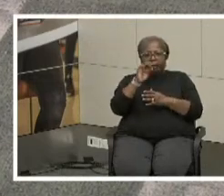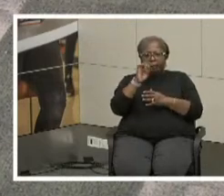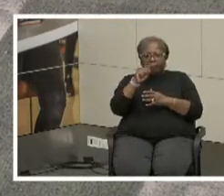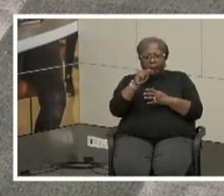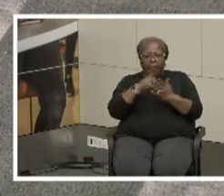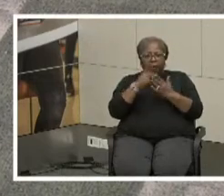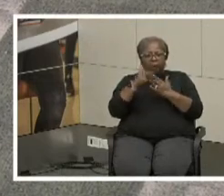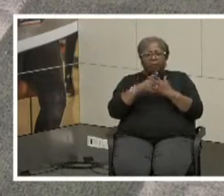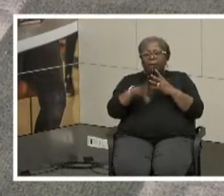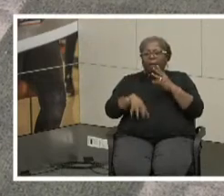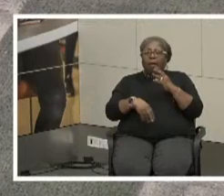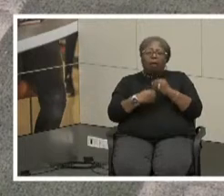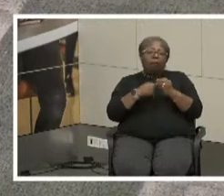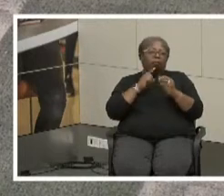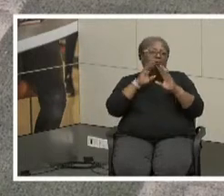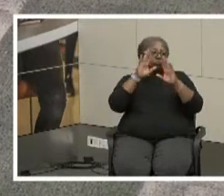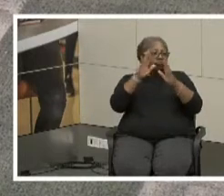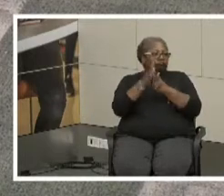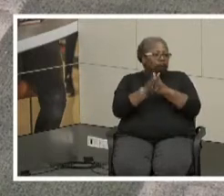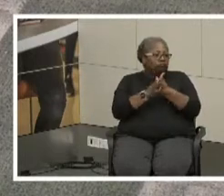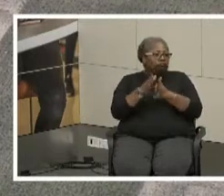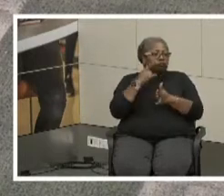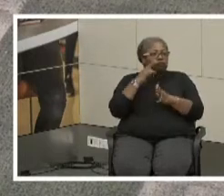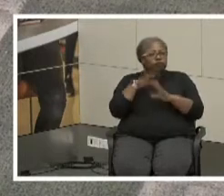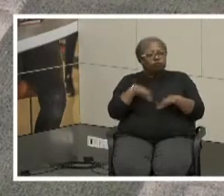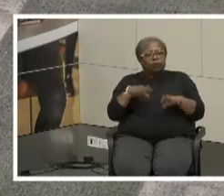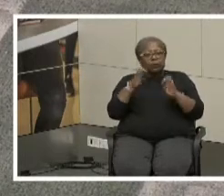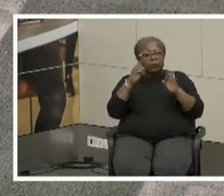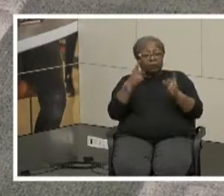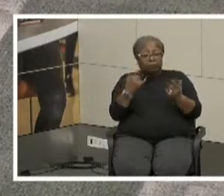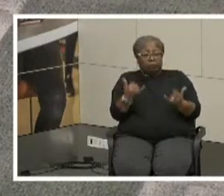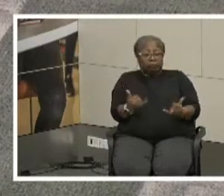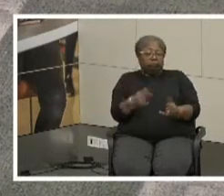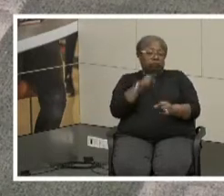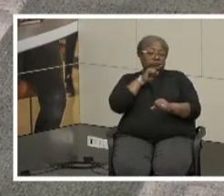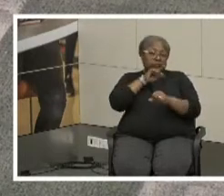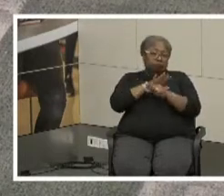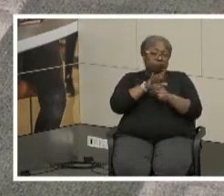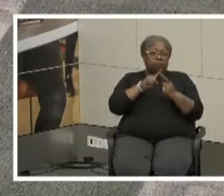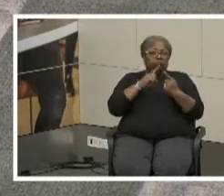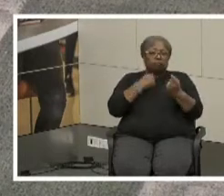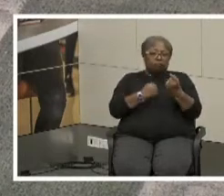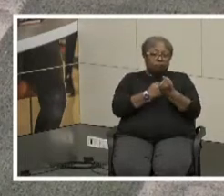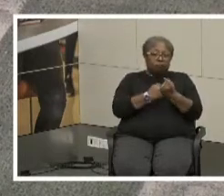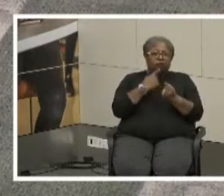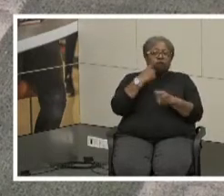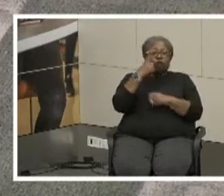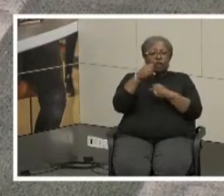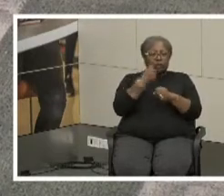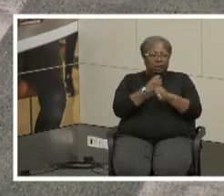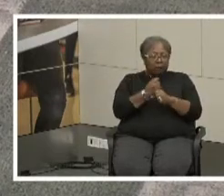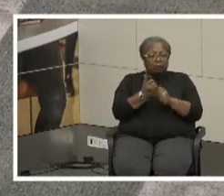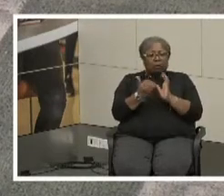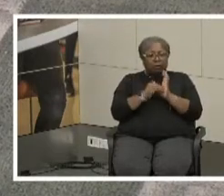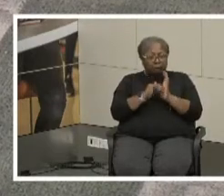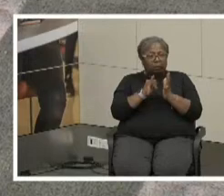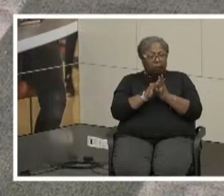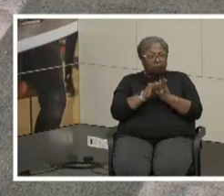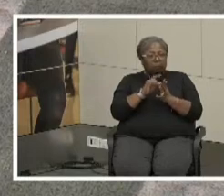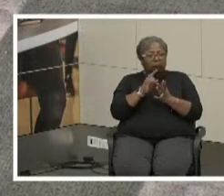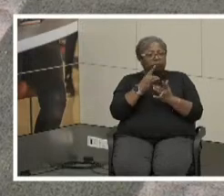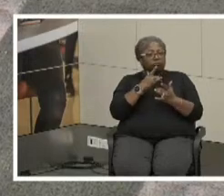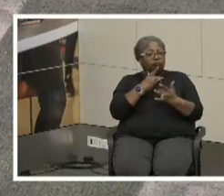enrichment to children's education uh it's currently committed to being funded for another year uh which is very